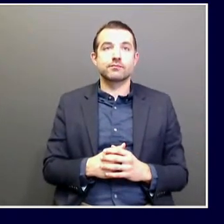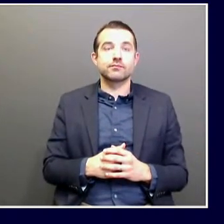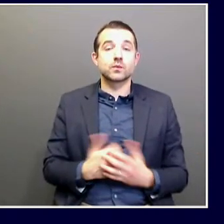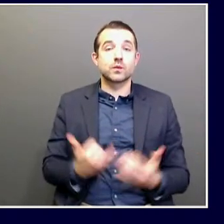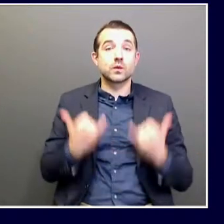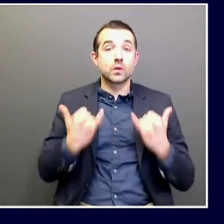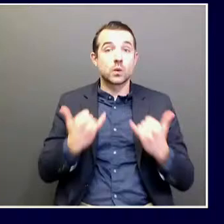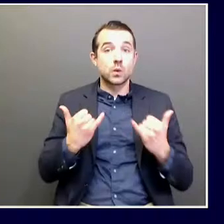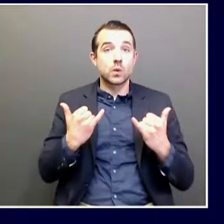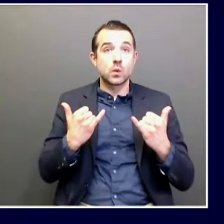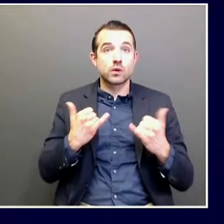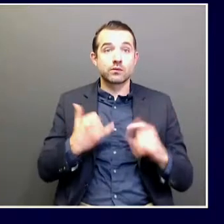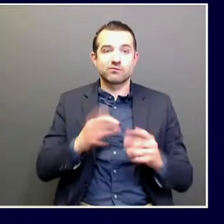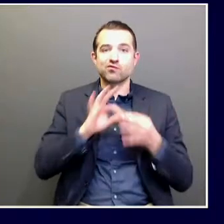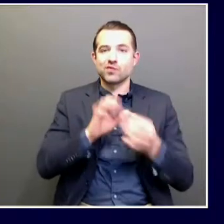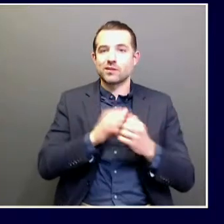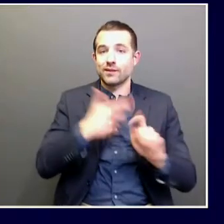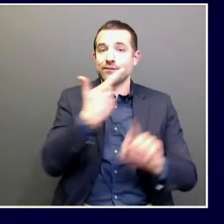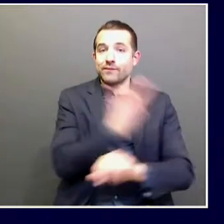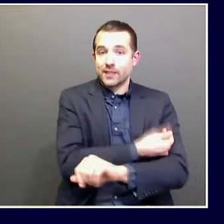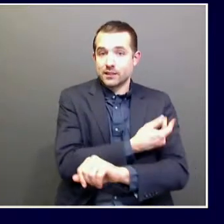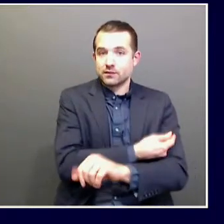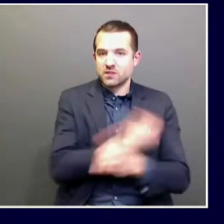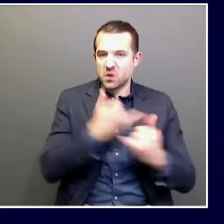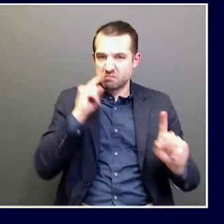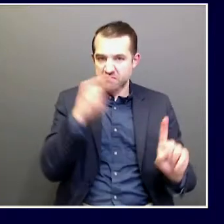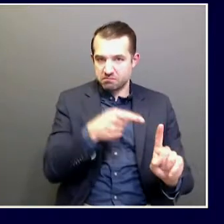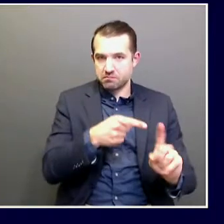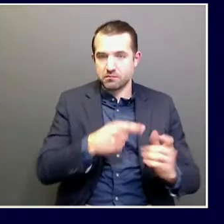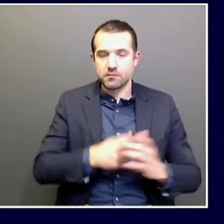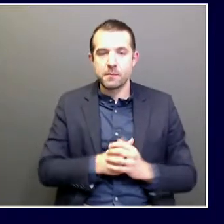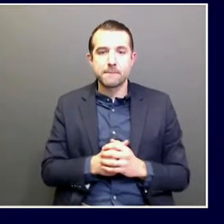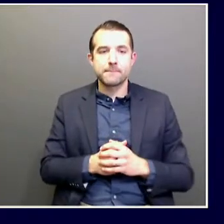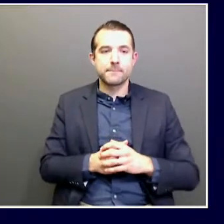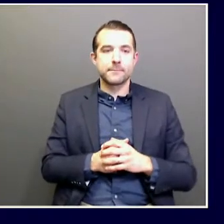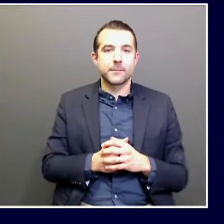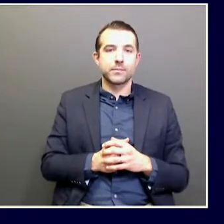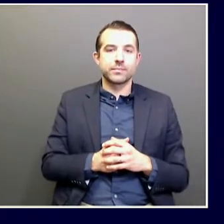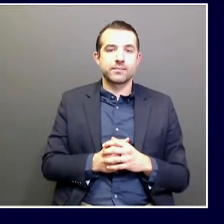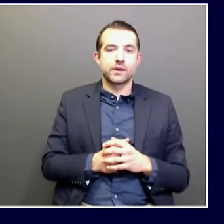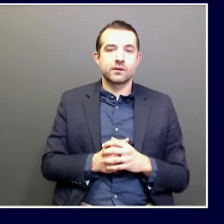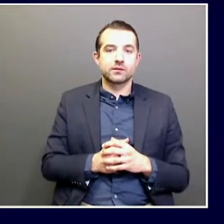and vaccinations. Right now, Maine is administering